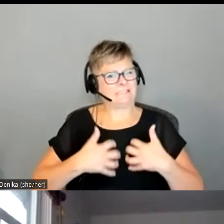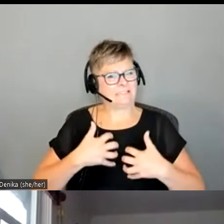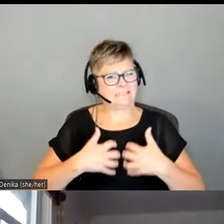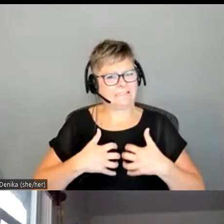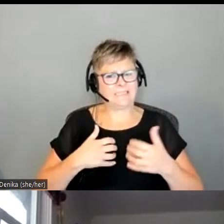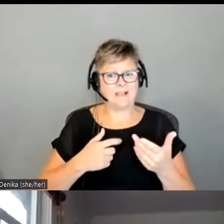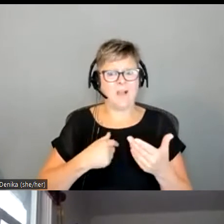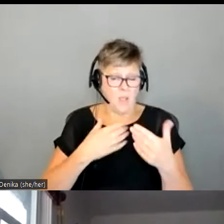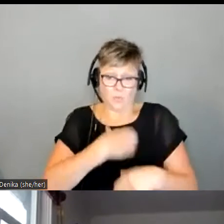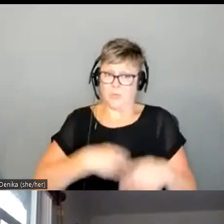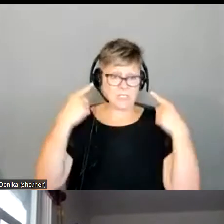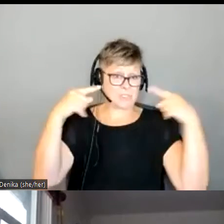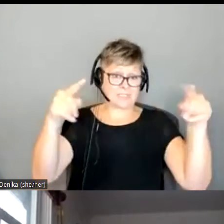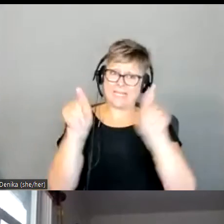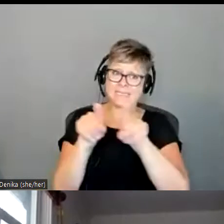has.